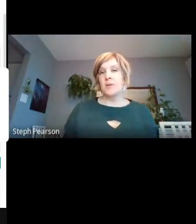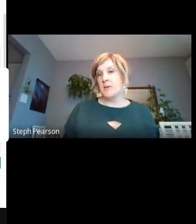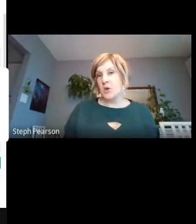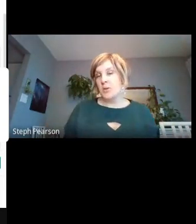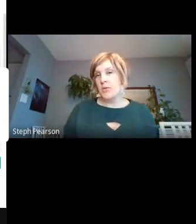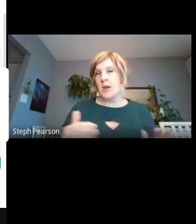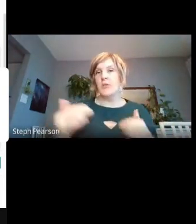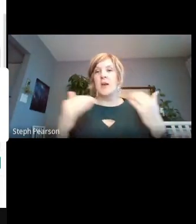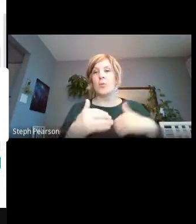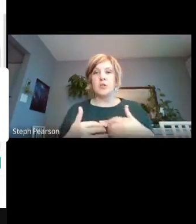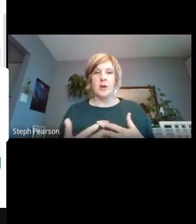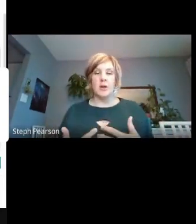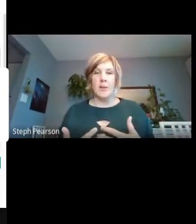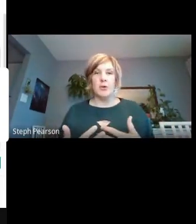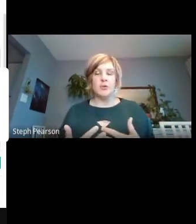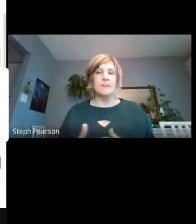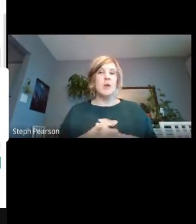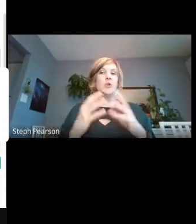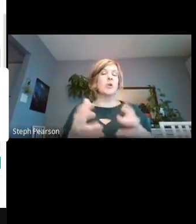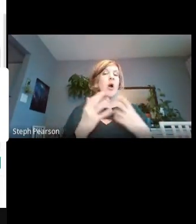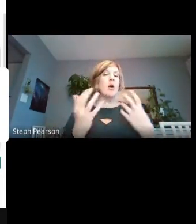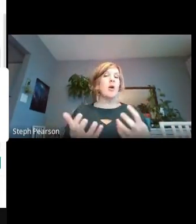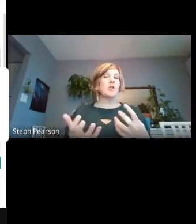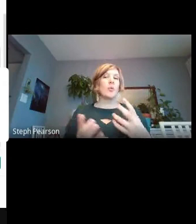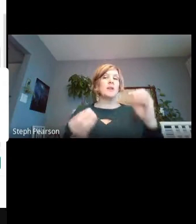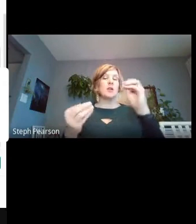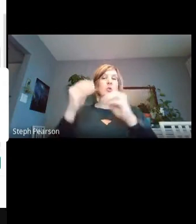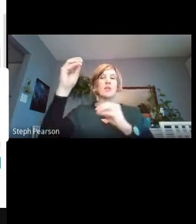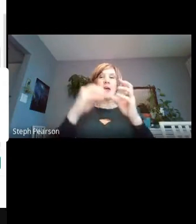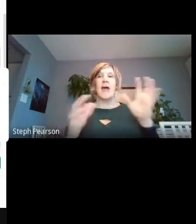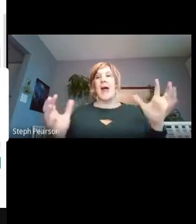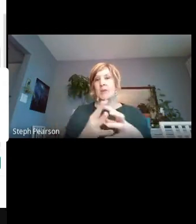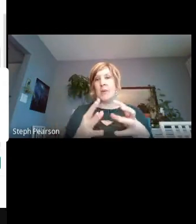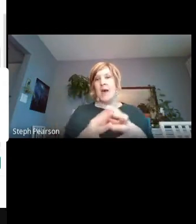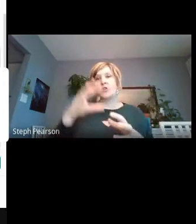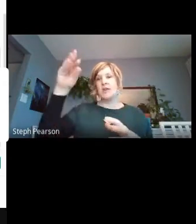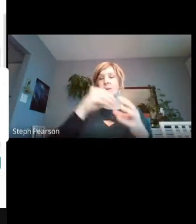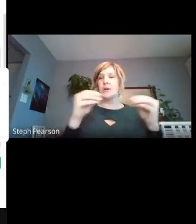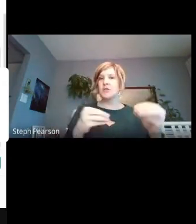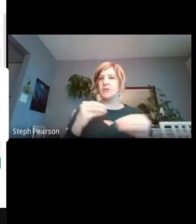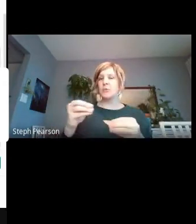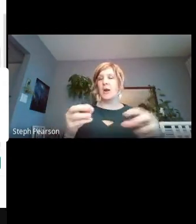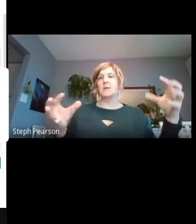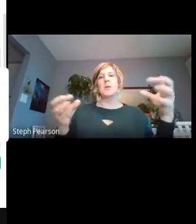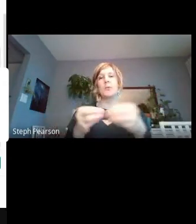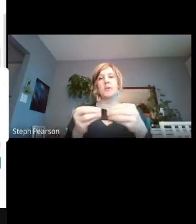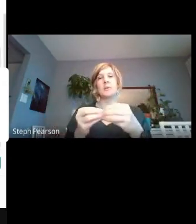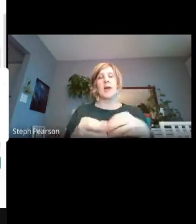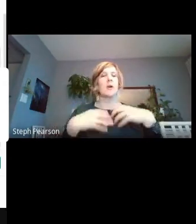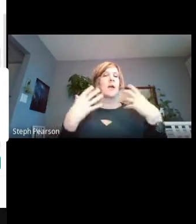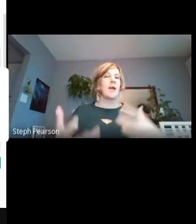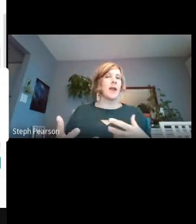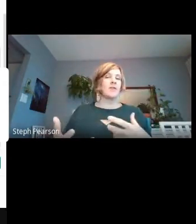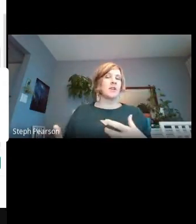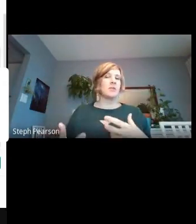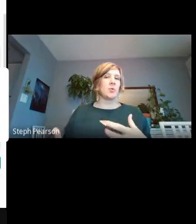presentation that they they have worked on cooperatively so there are lots of ways that you can then smash taking a bunch of different products putting them